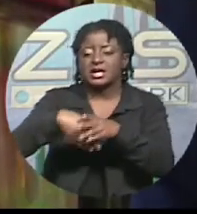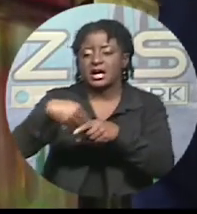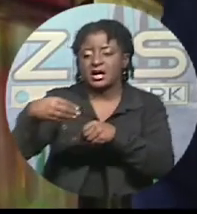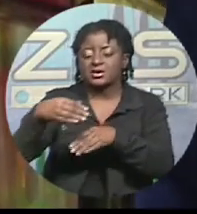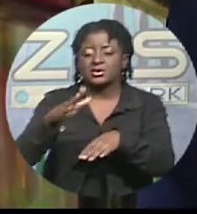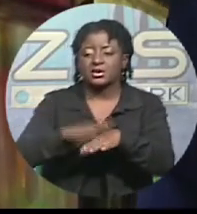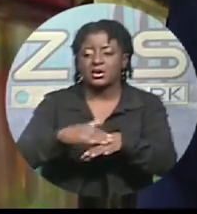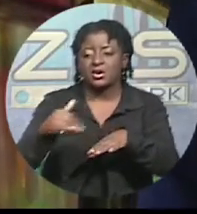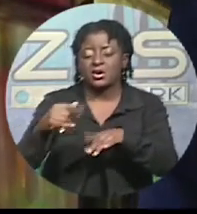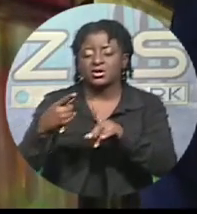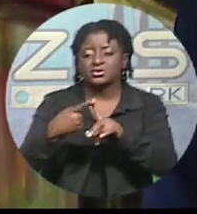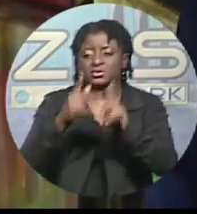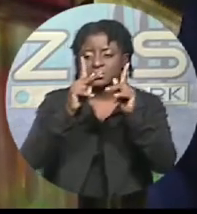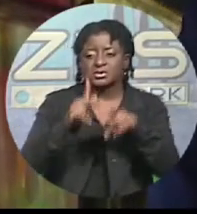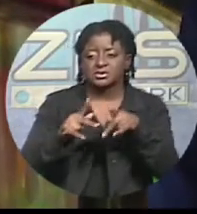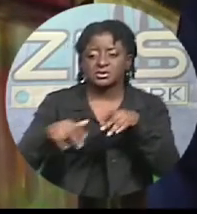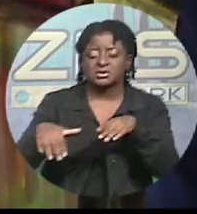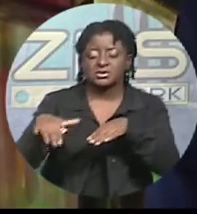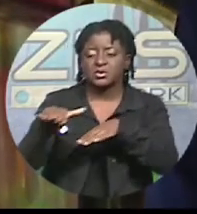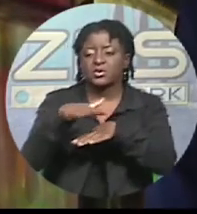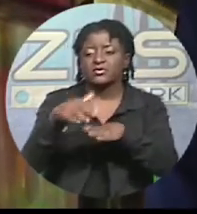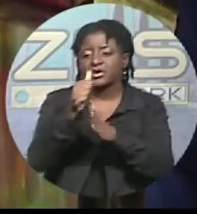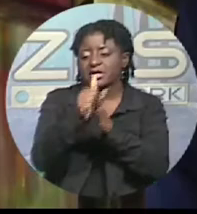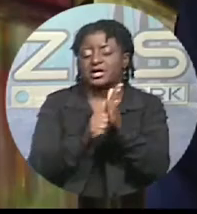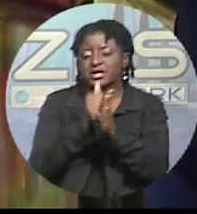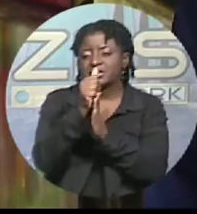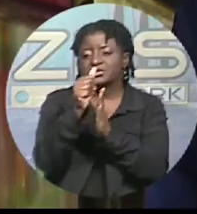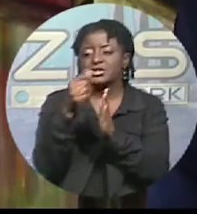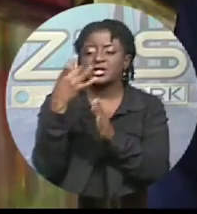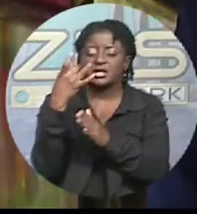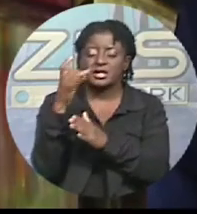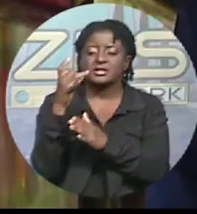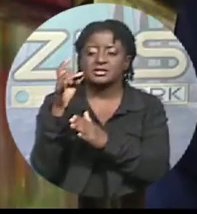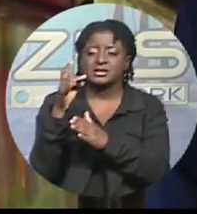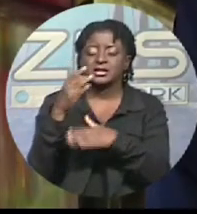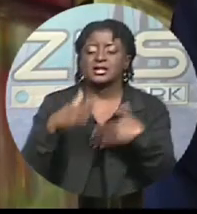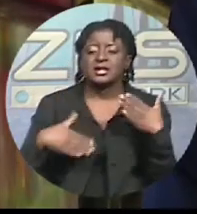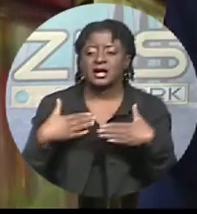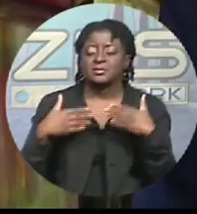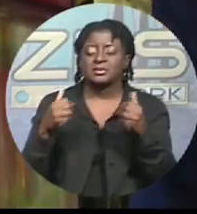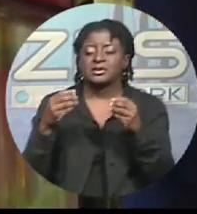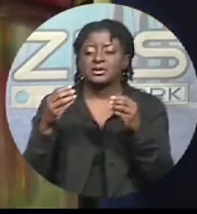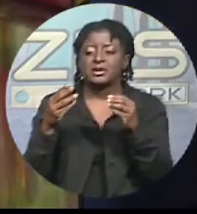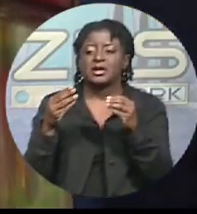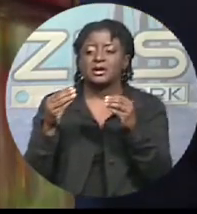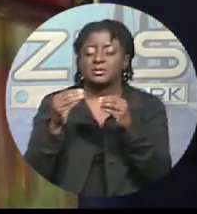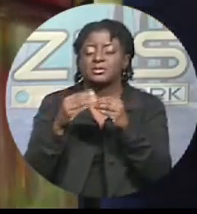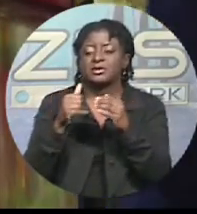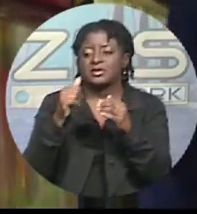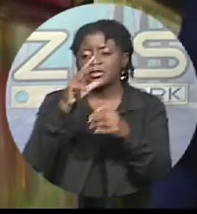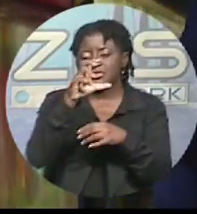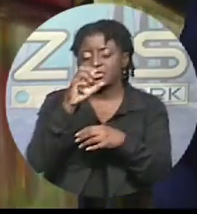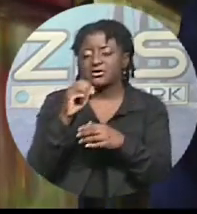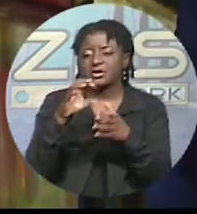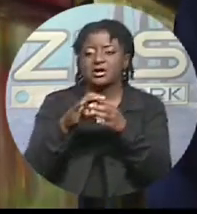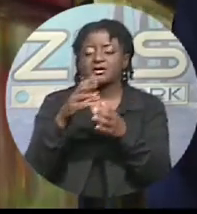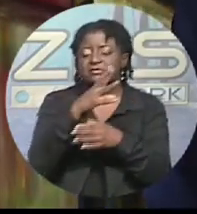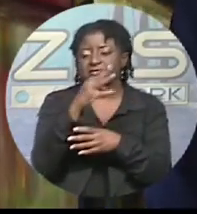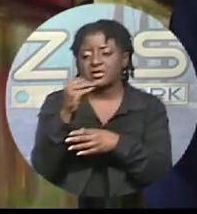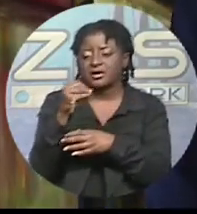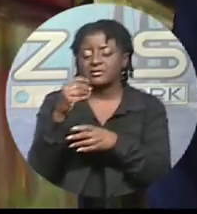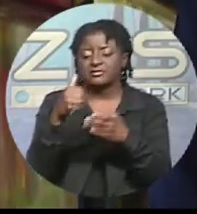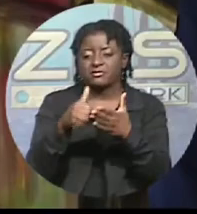age of 18, and we were very pleased that over 30 of them, not only from New Providence, but from a few of the family islands,